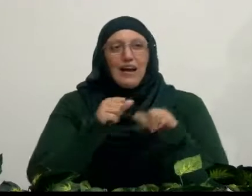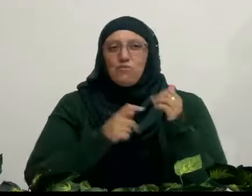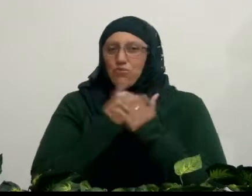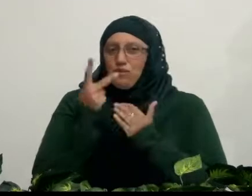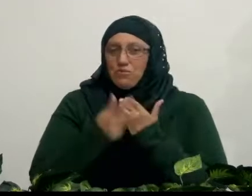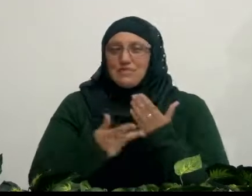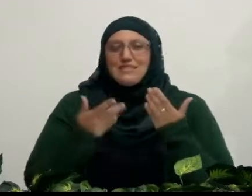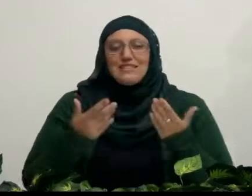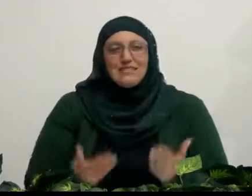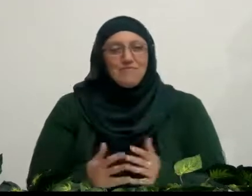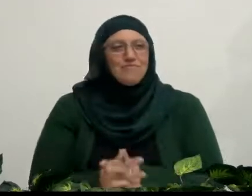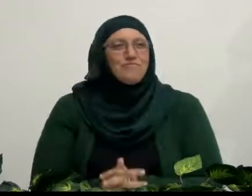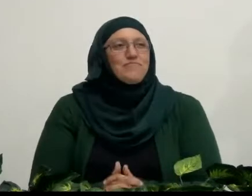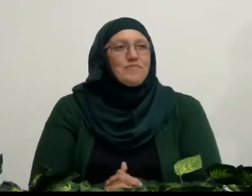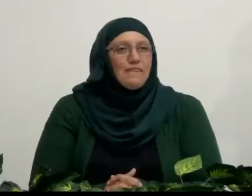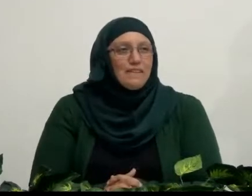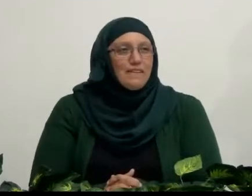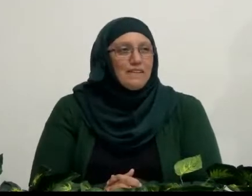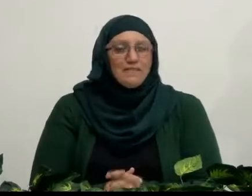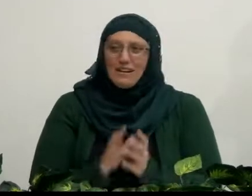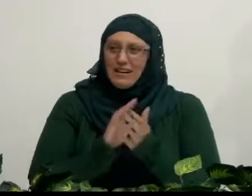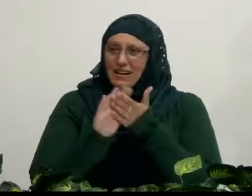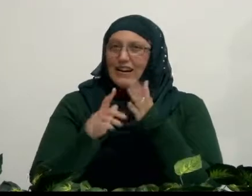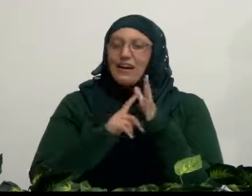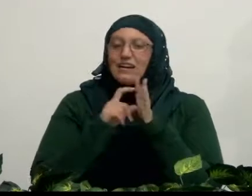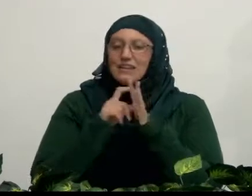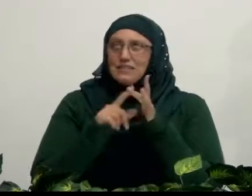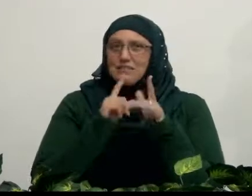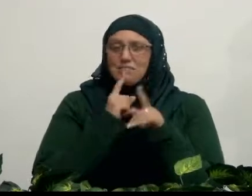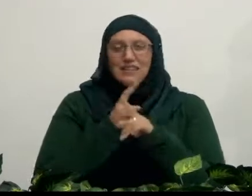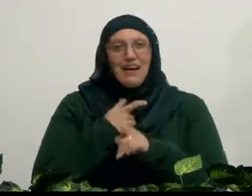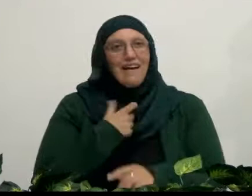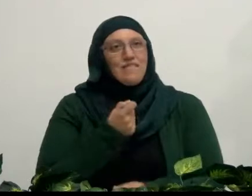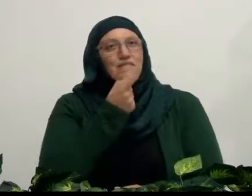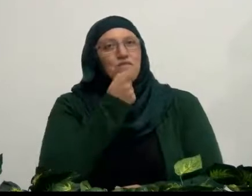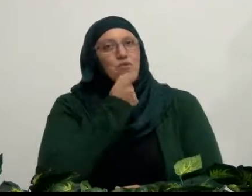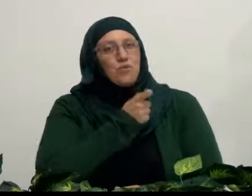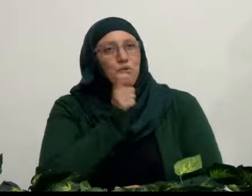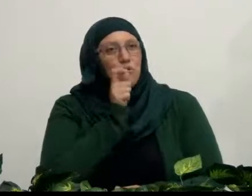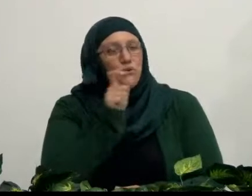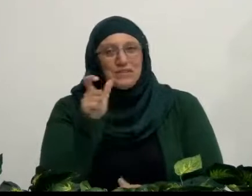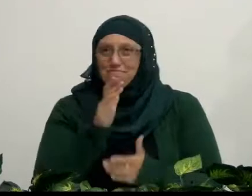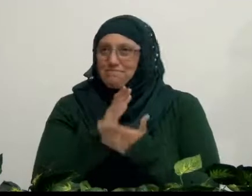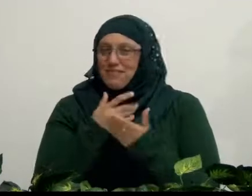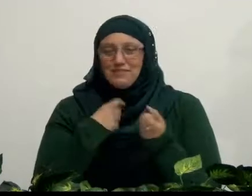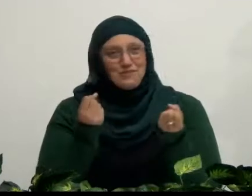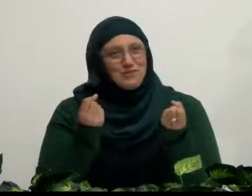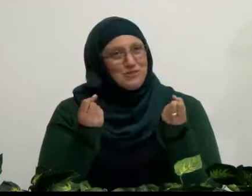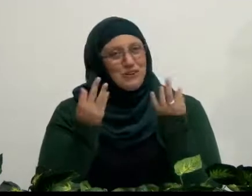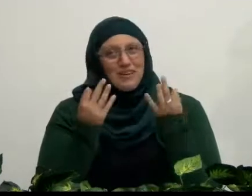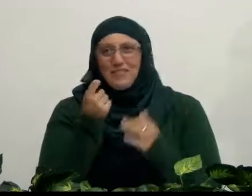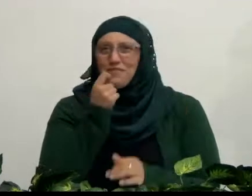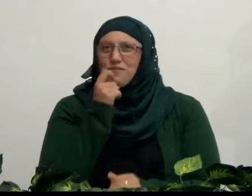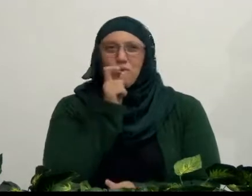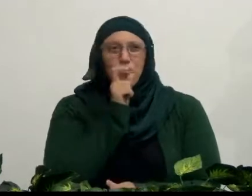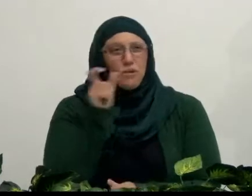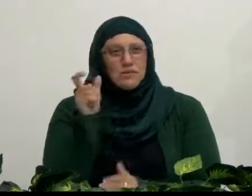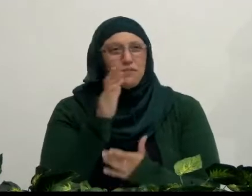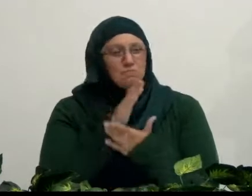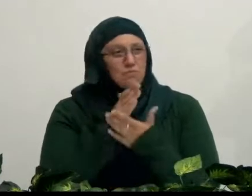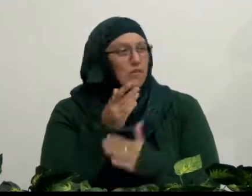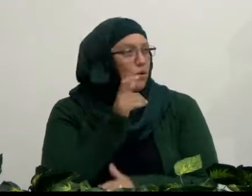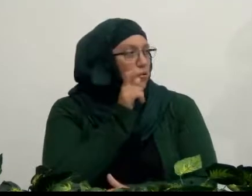here. Now, Hadi mentioned that I have a few words. I definitely don't have a few words. These are the